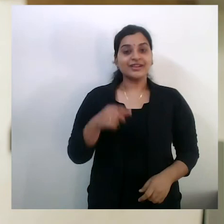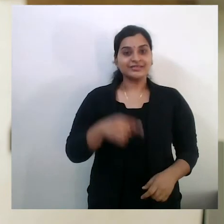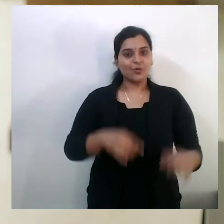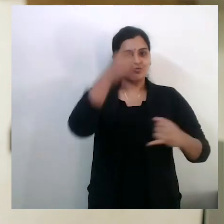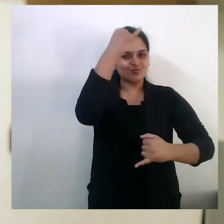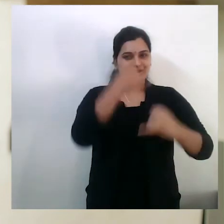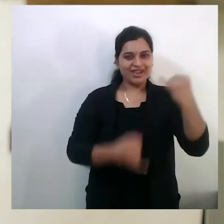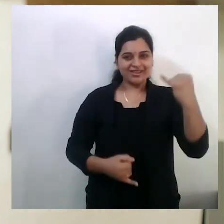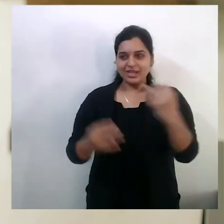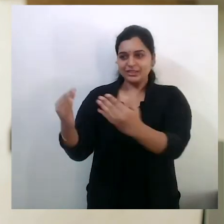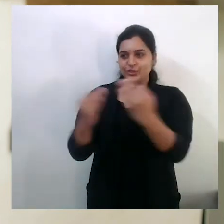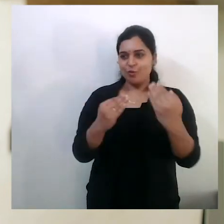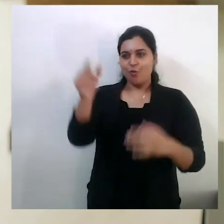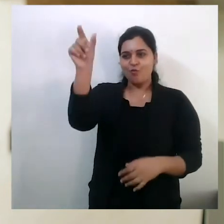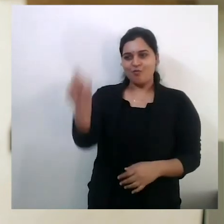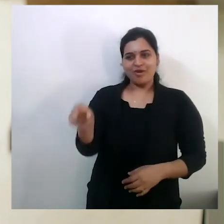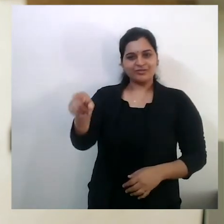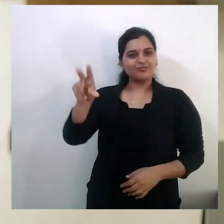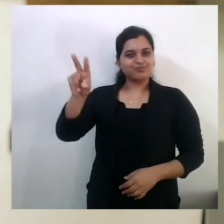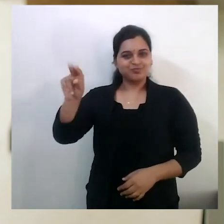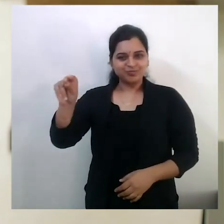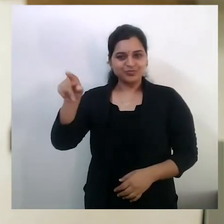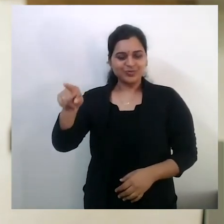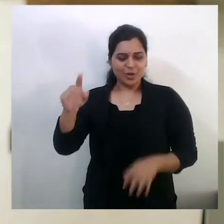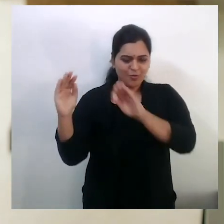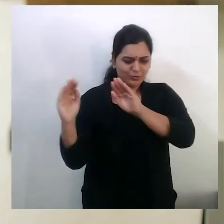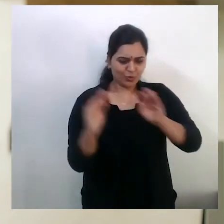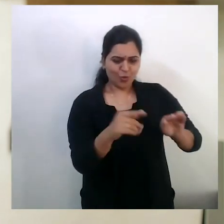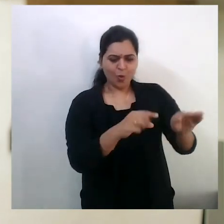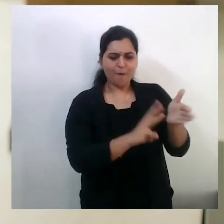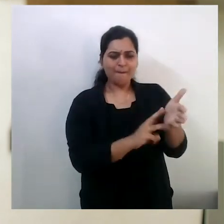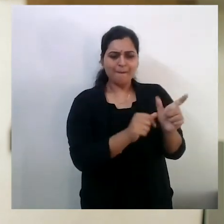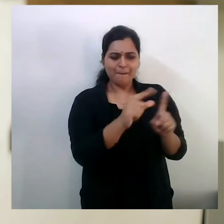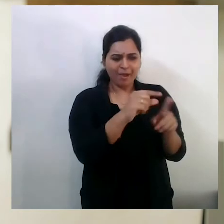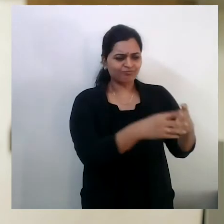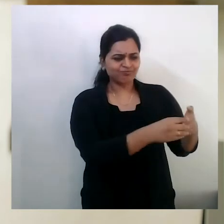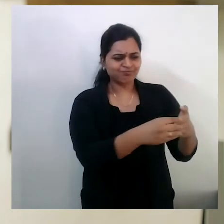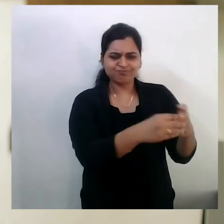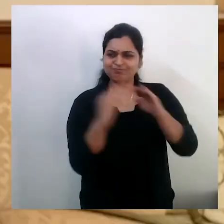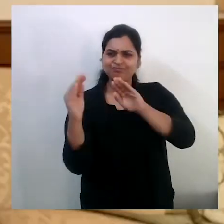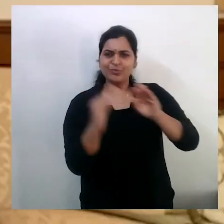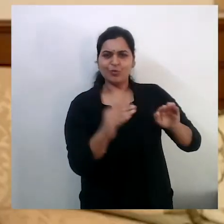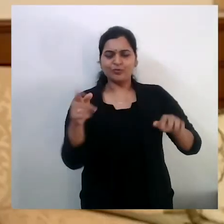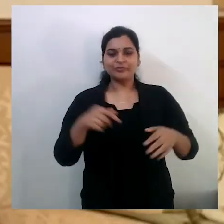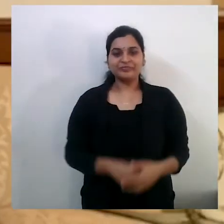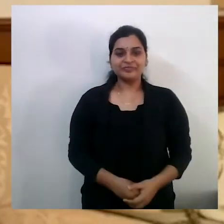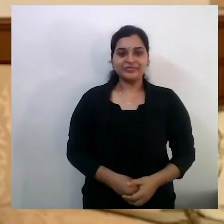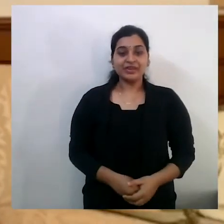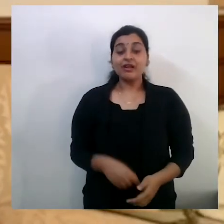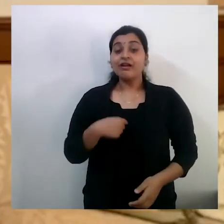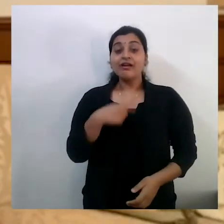And finally, a word from our patrons whose support and guidance have been integral to MAP's journey. This is